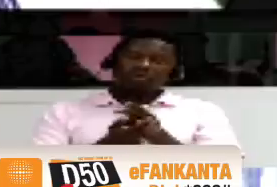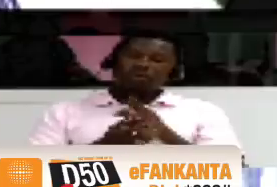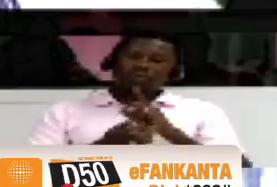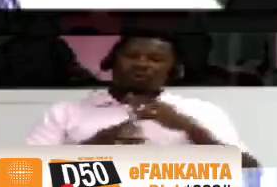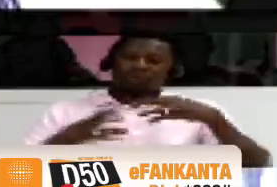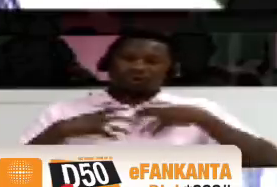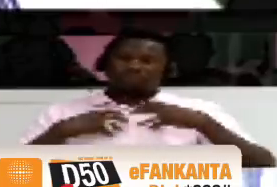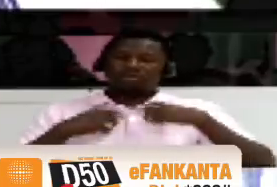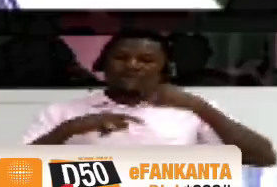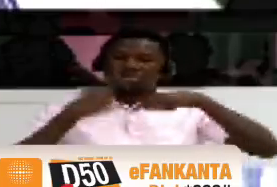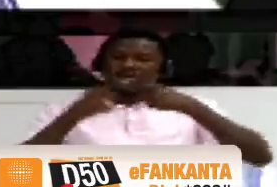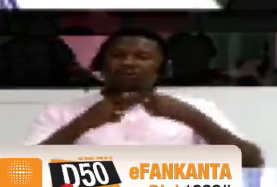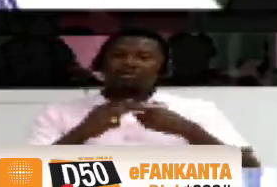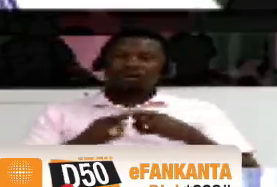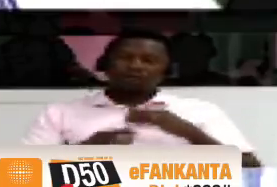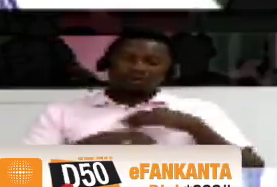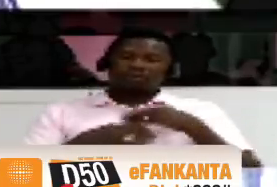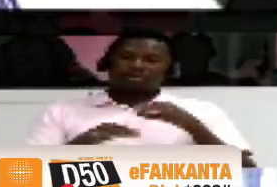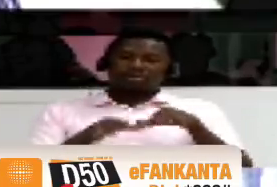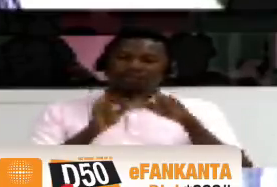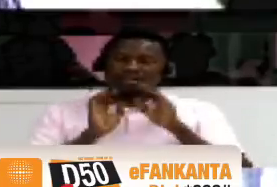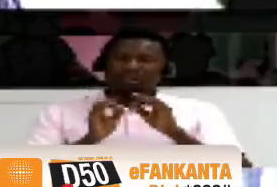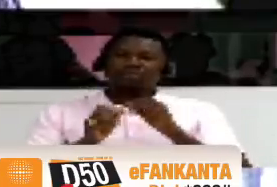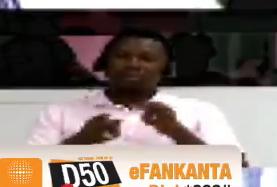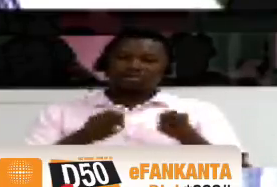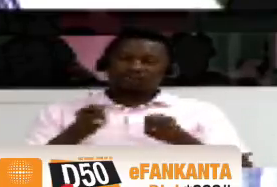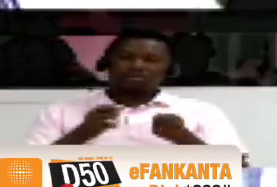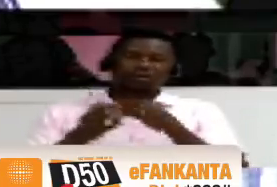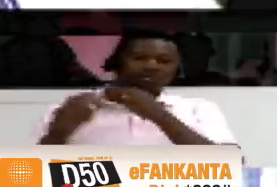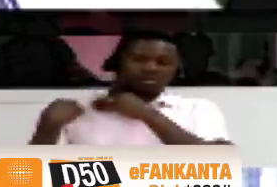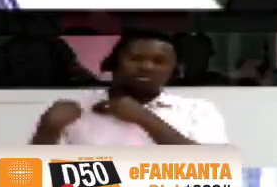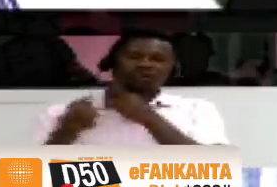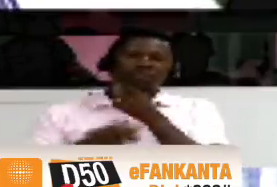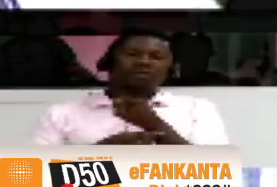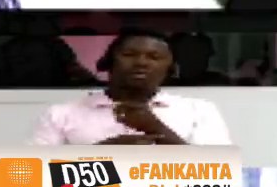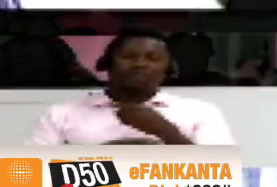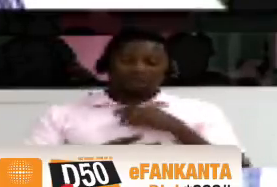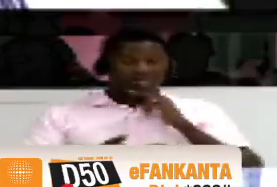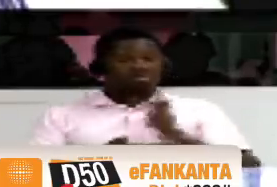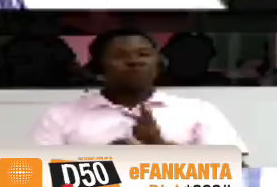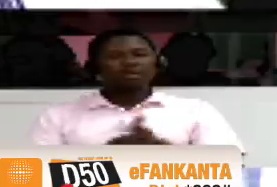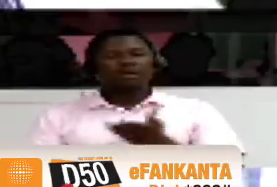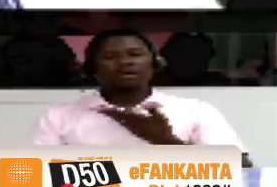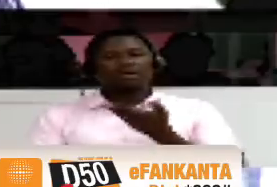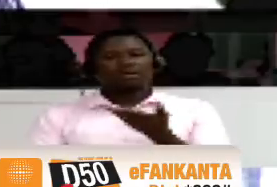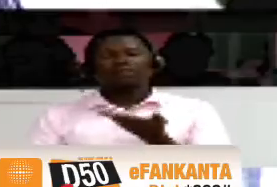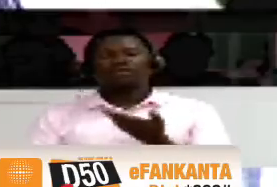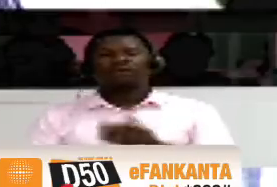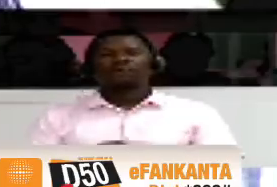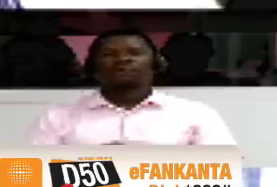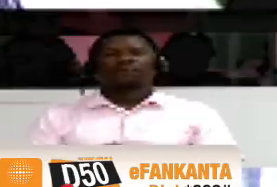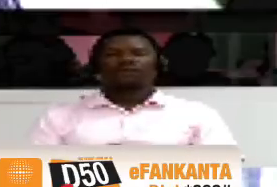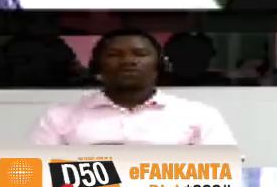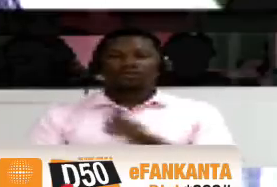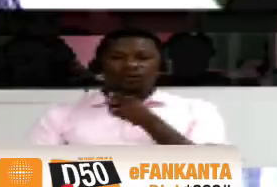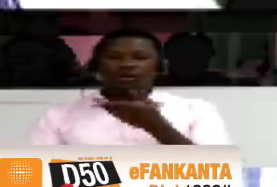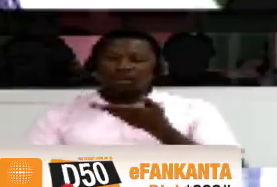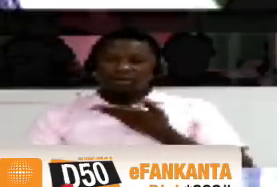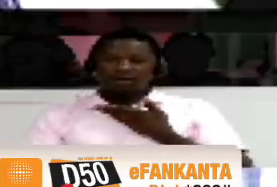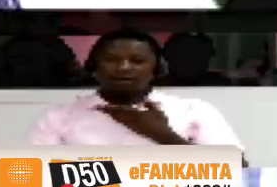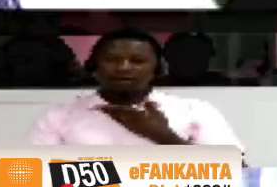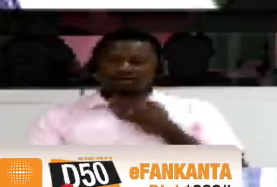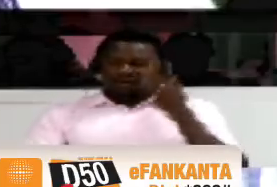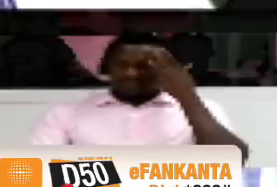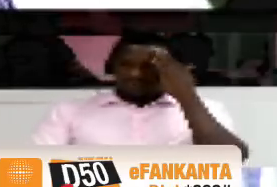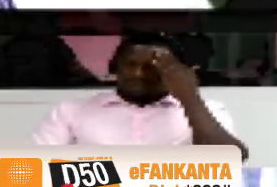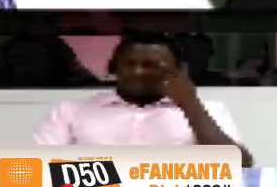complaining about are obviously taken care of. That assurance was obviously given. So did you have the impression at that